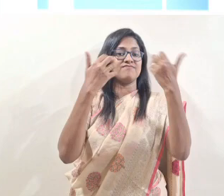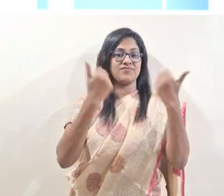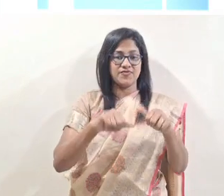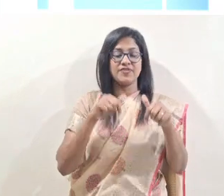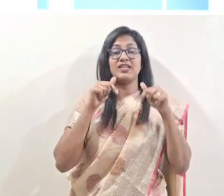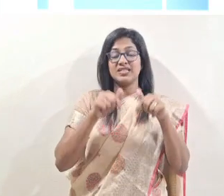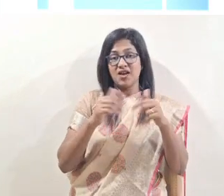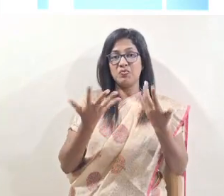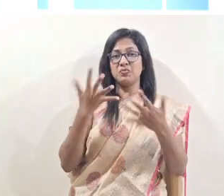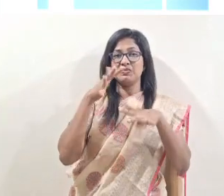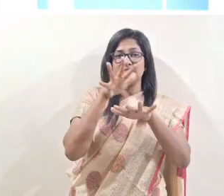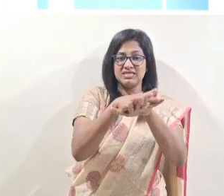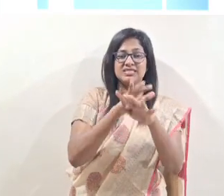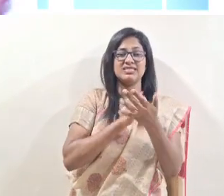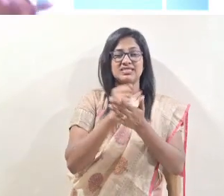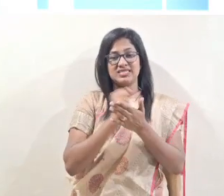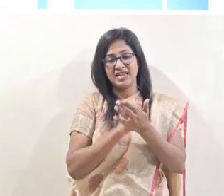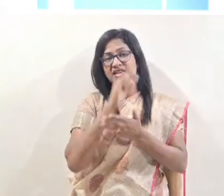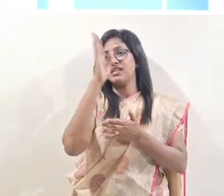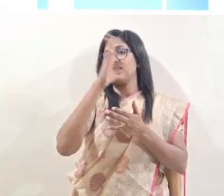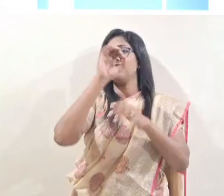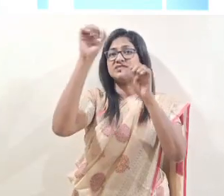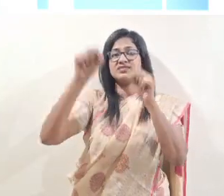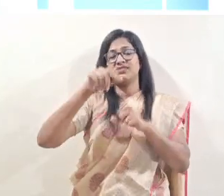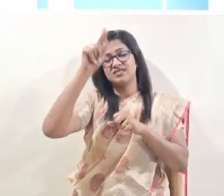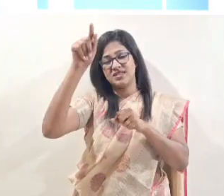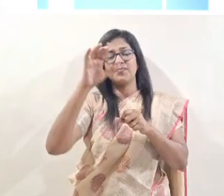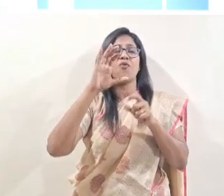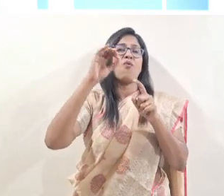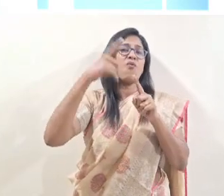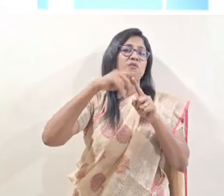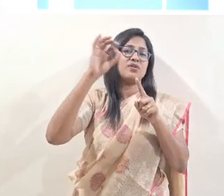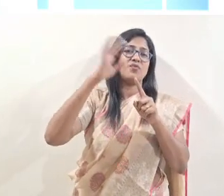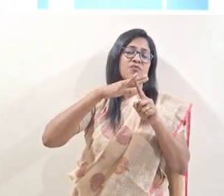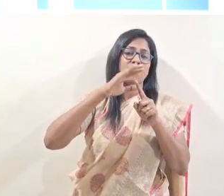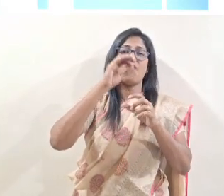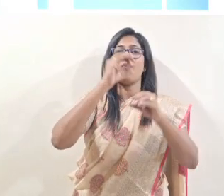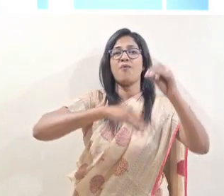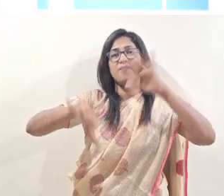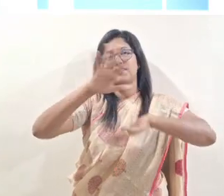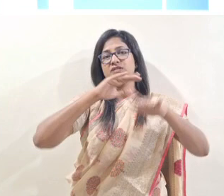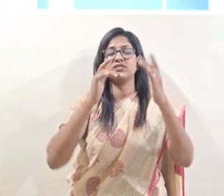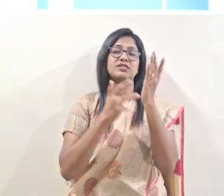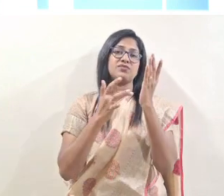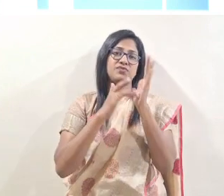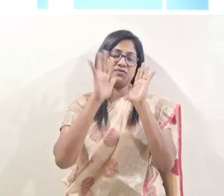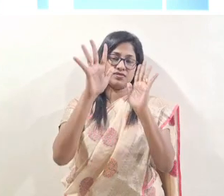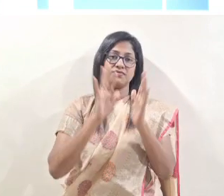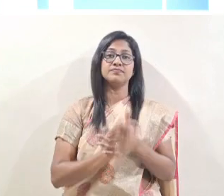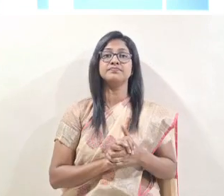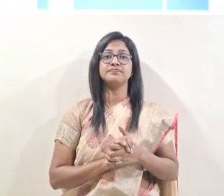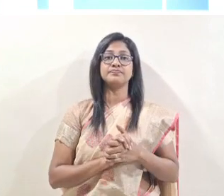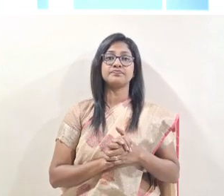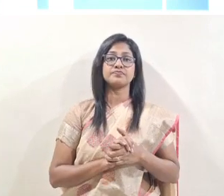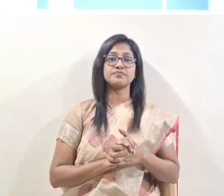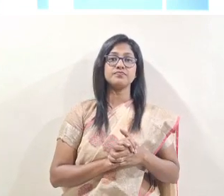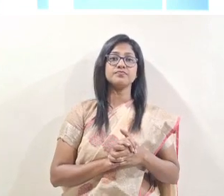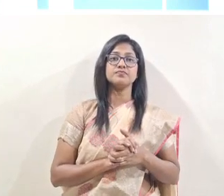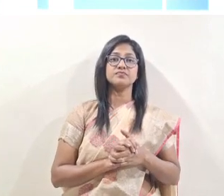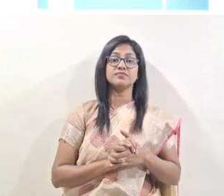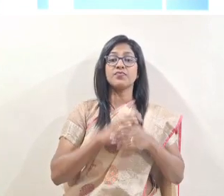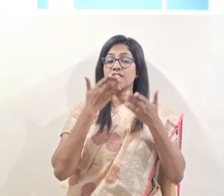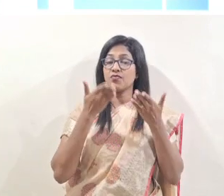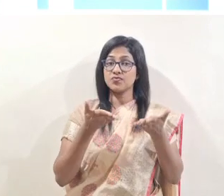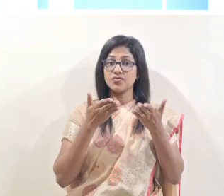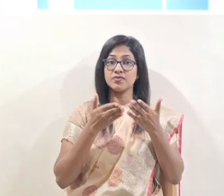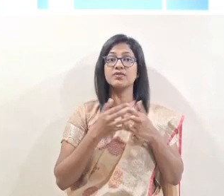are incorporating, and railway system, which is generally a OT system, operation technology. Now, as of